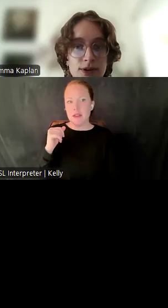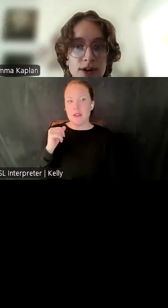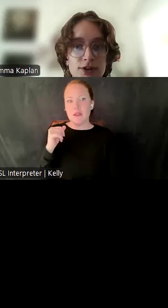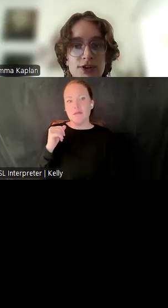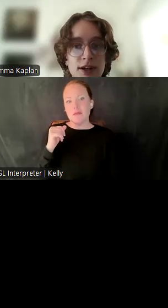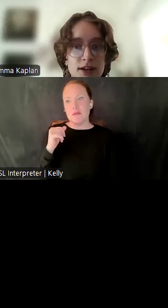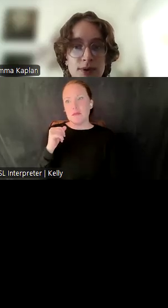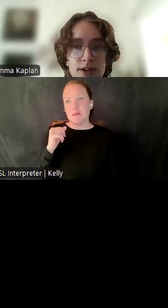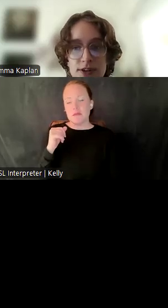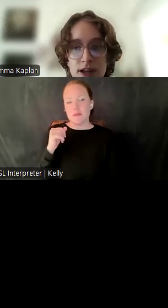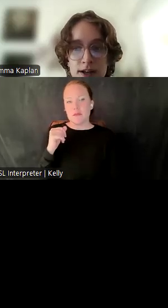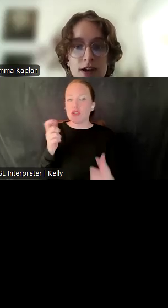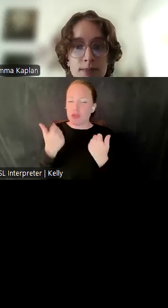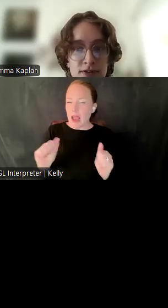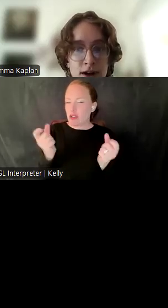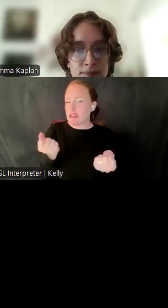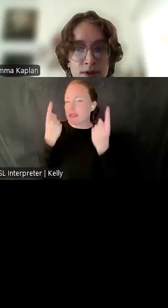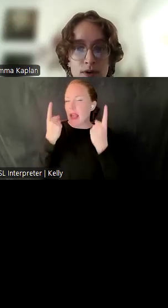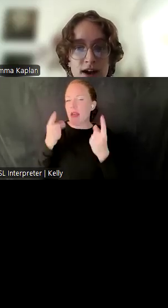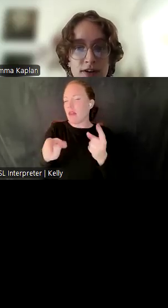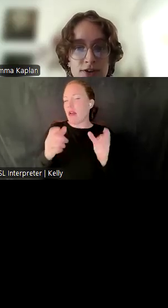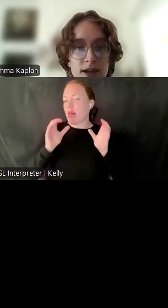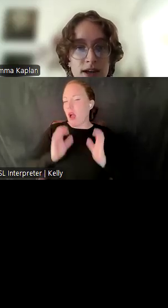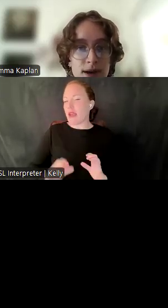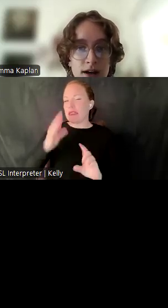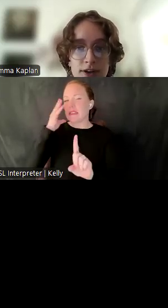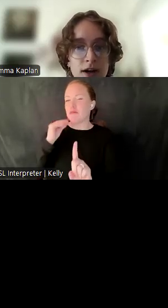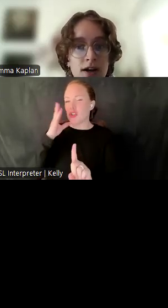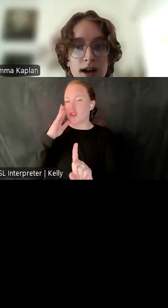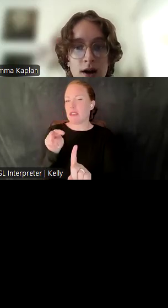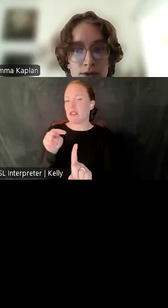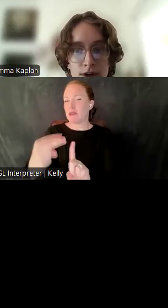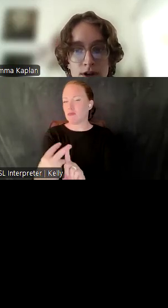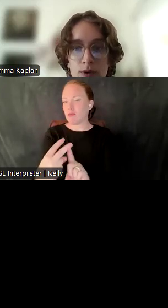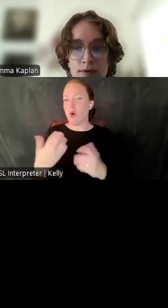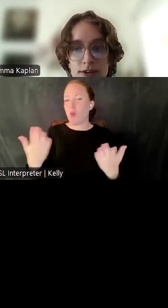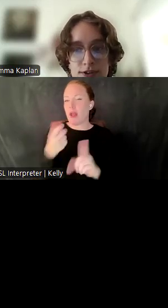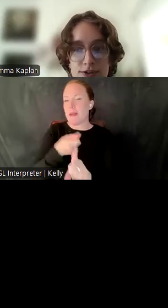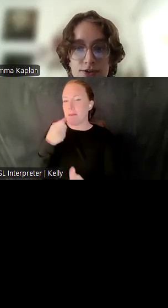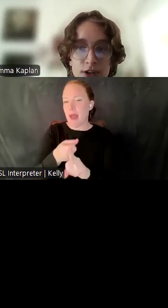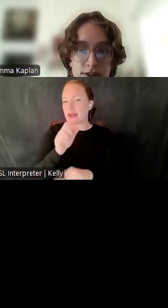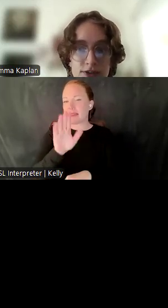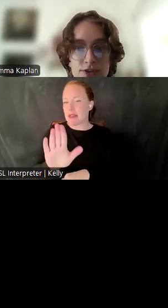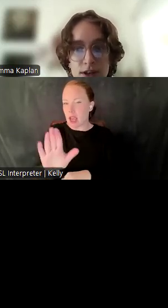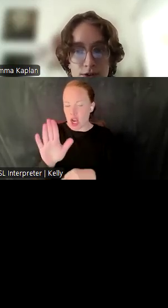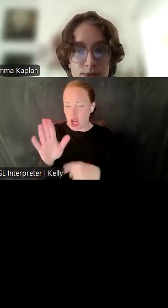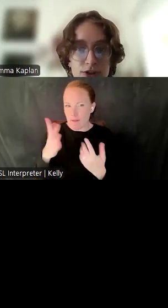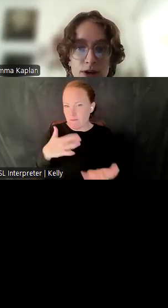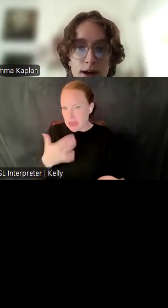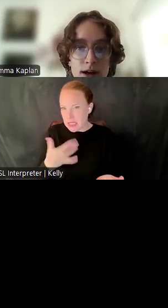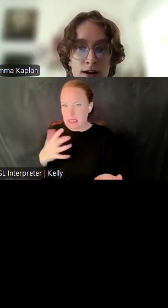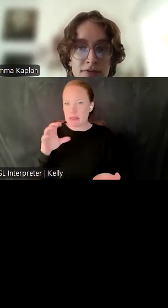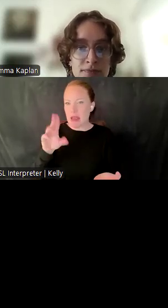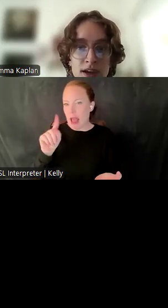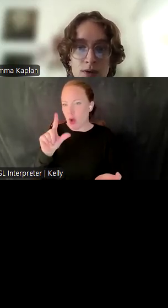we're trying to build an understanding of where this client is coming from, what factors may impact their outlook, what risks, strengths, and skills we